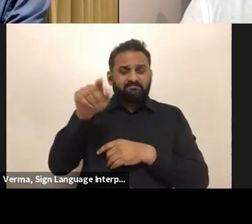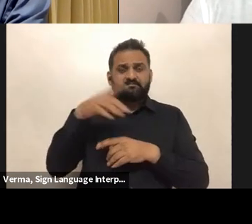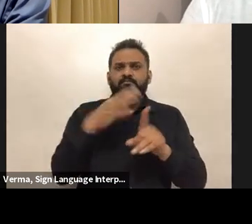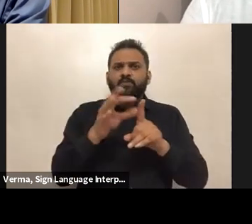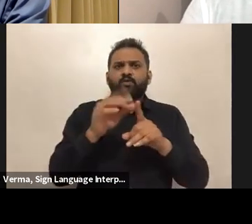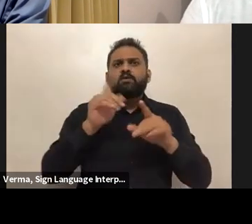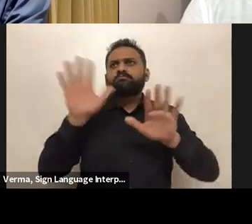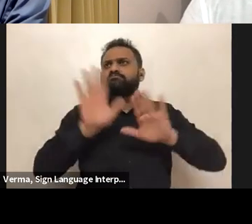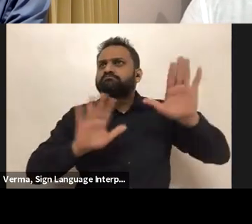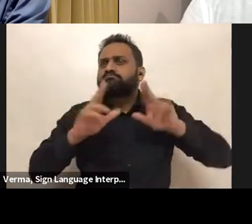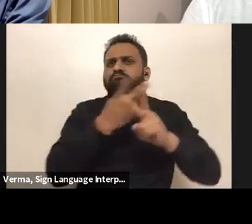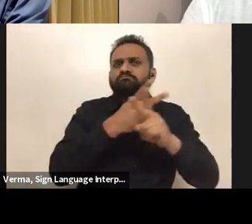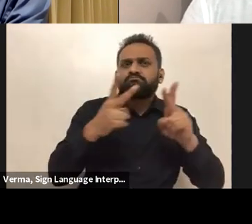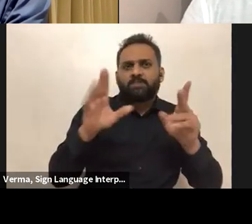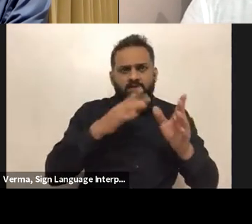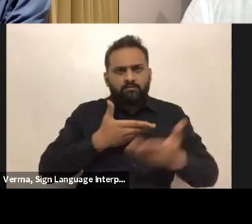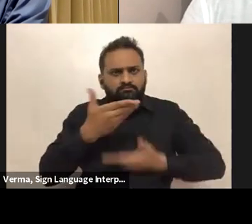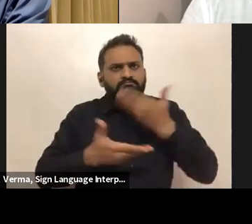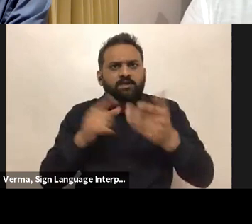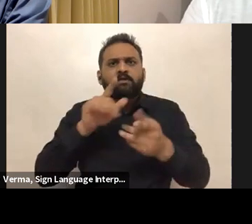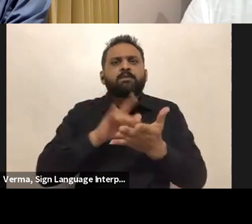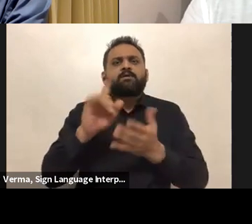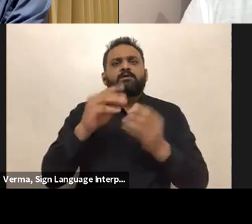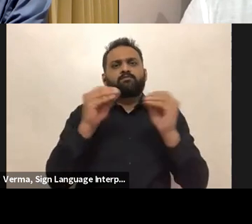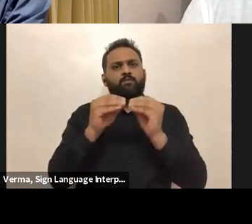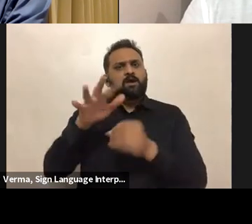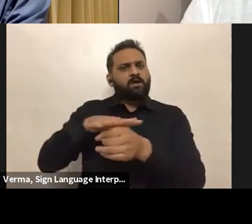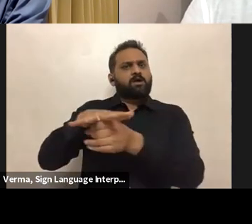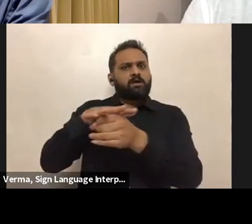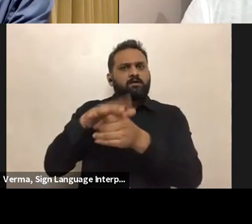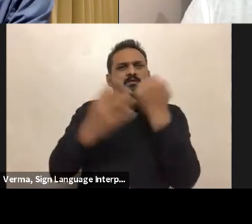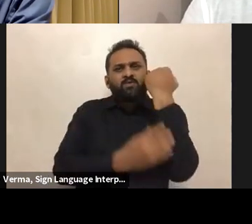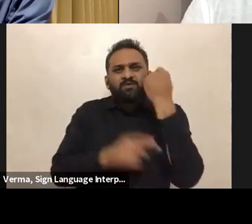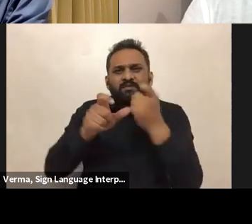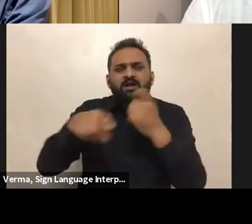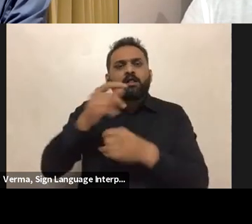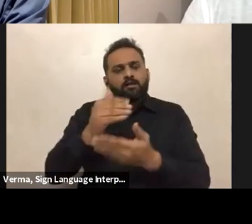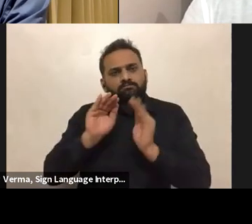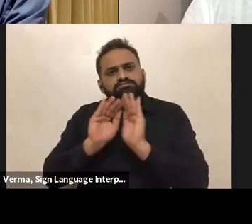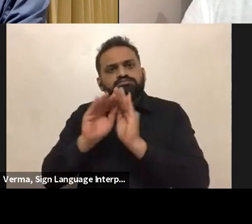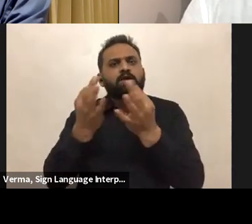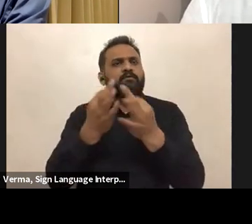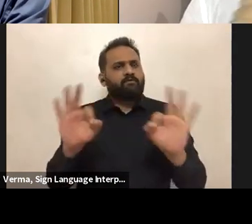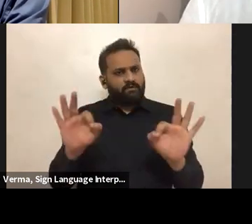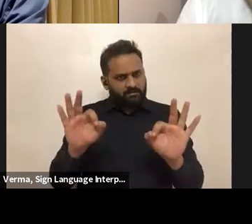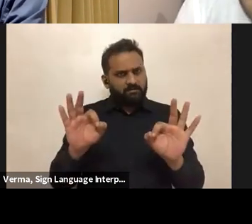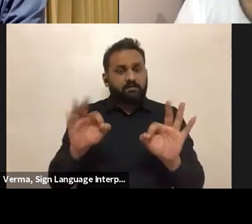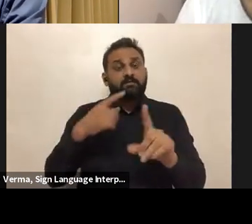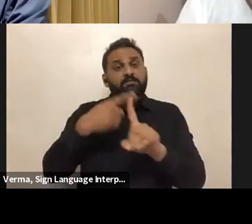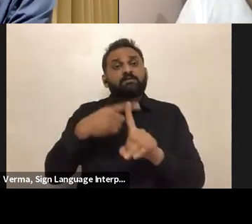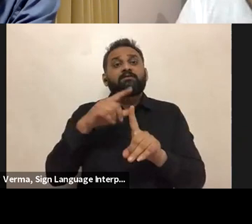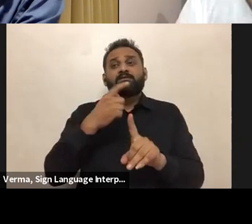underprivileged children across slums of Mumbai and conducts free acting workshops for Indian, transgender, and queer